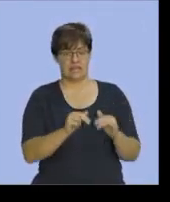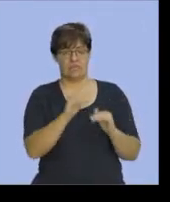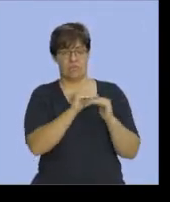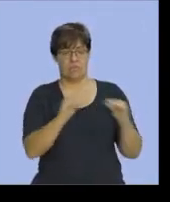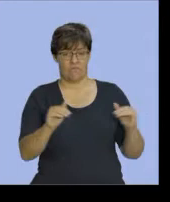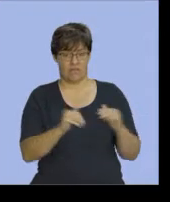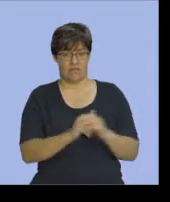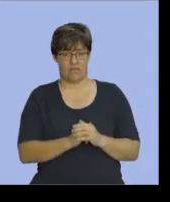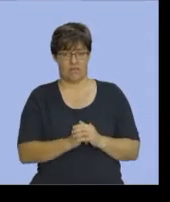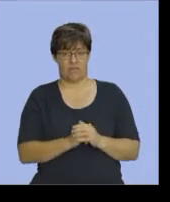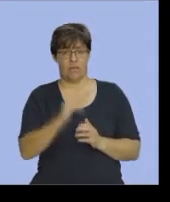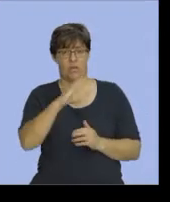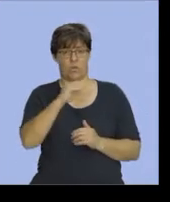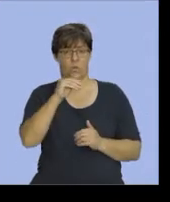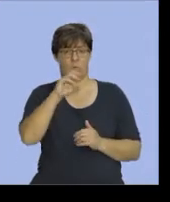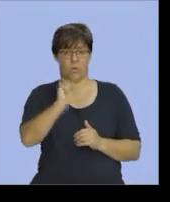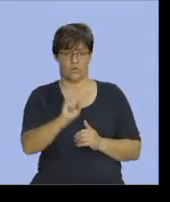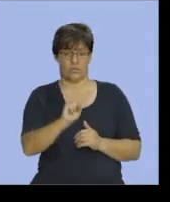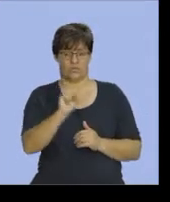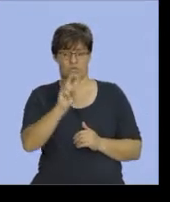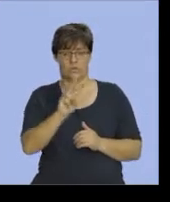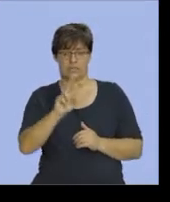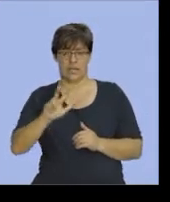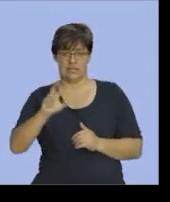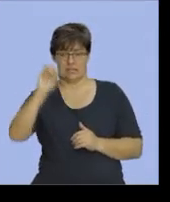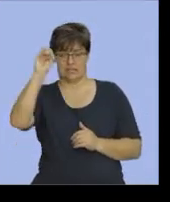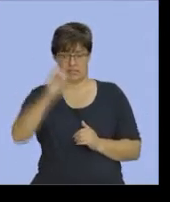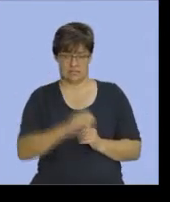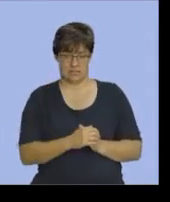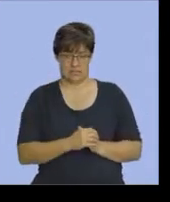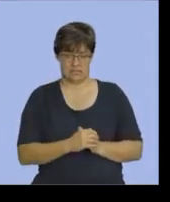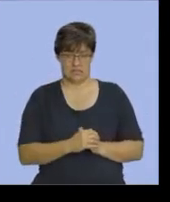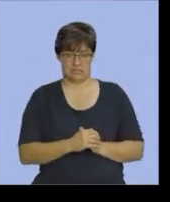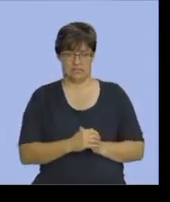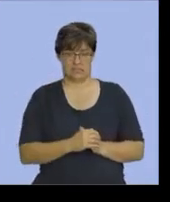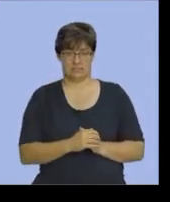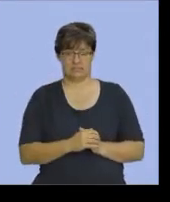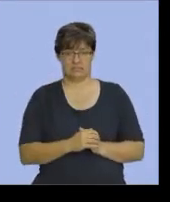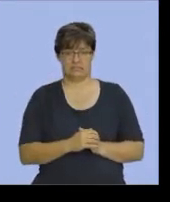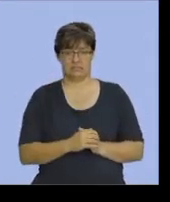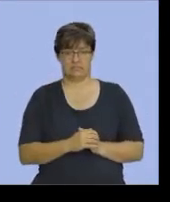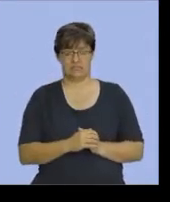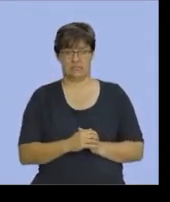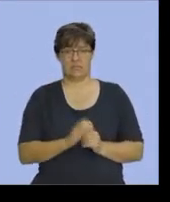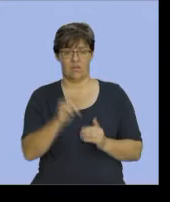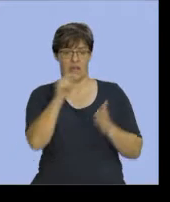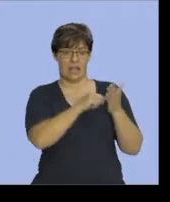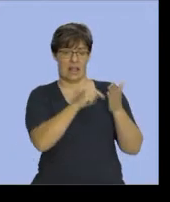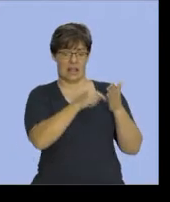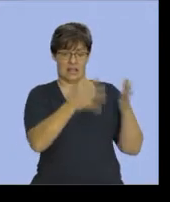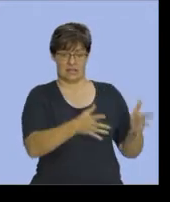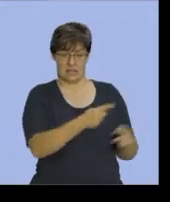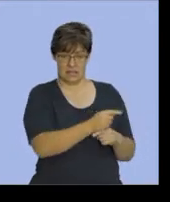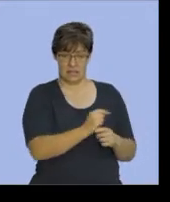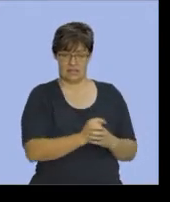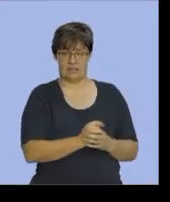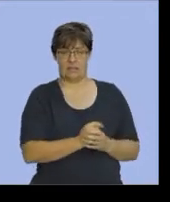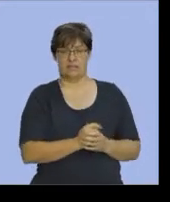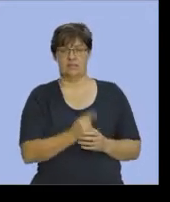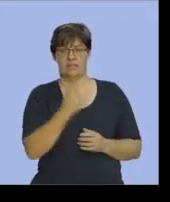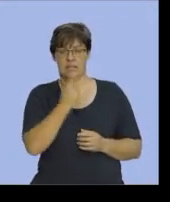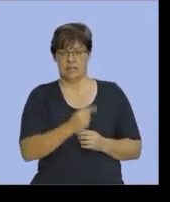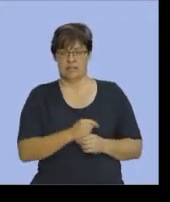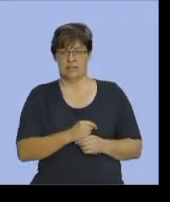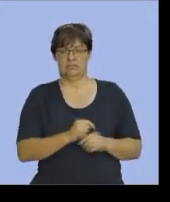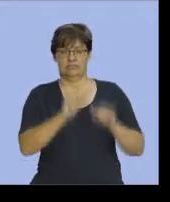8 over cos of 28 degrees. And from my calculator,